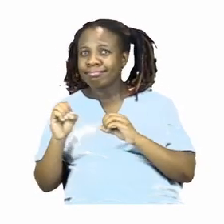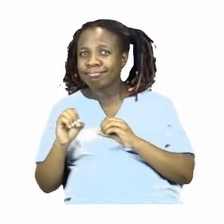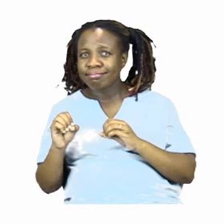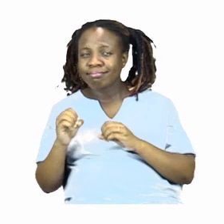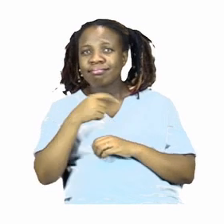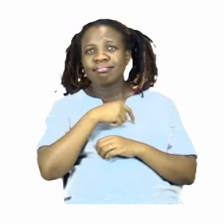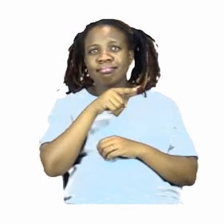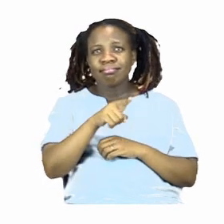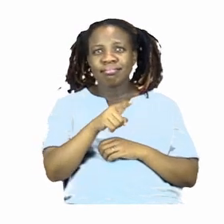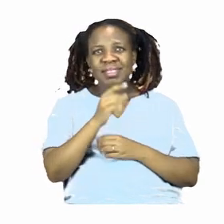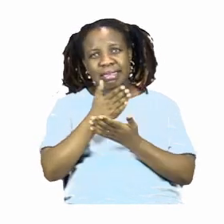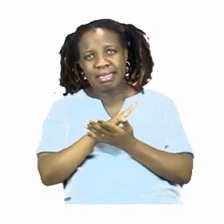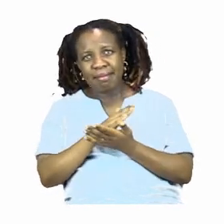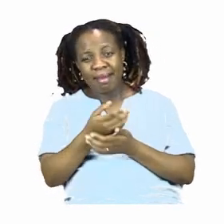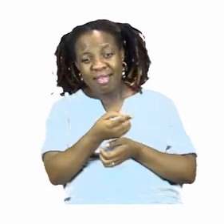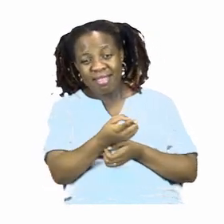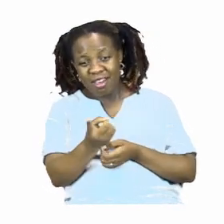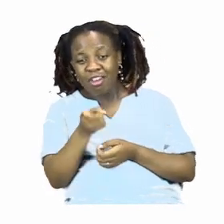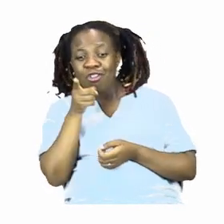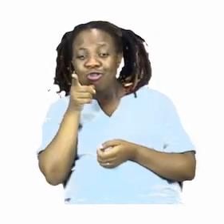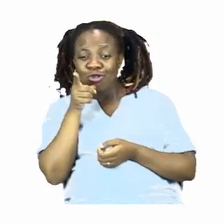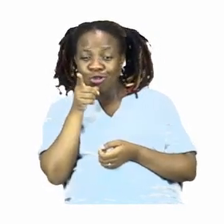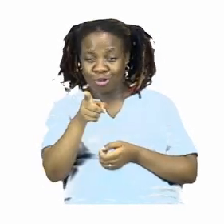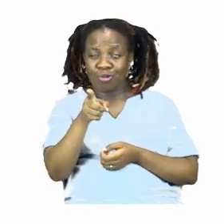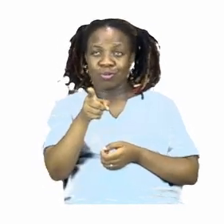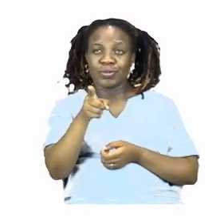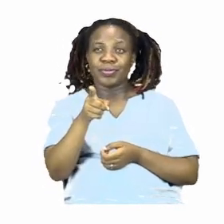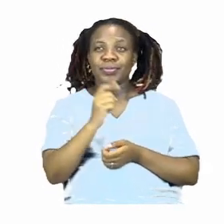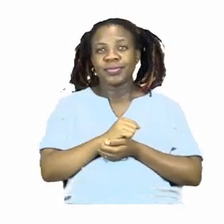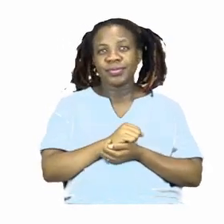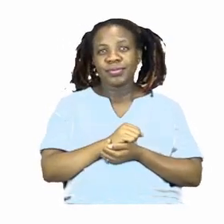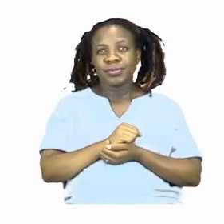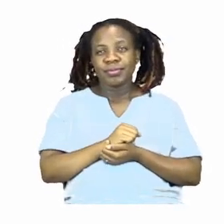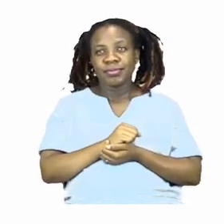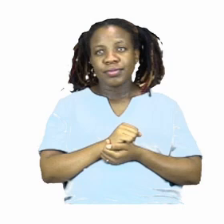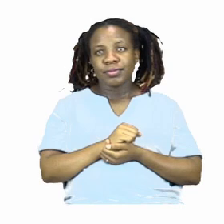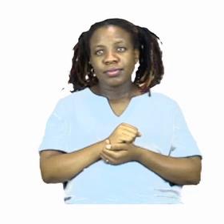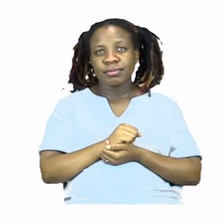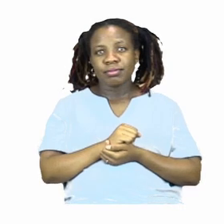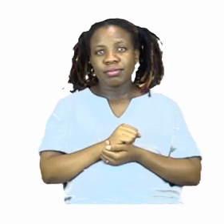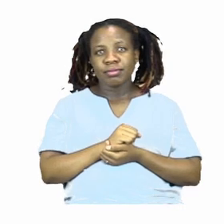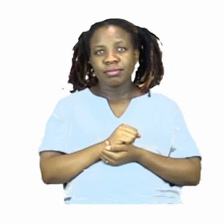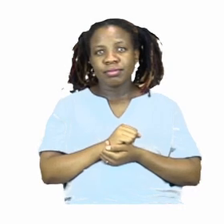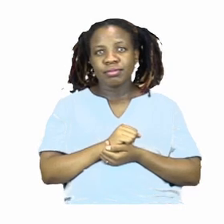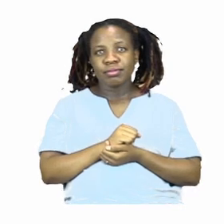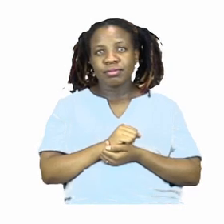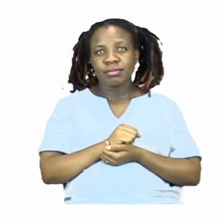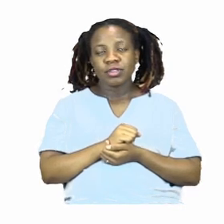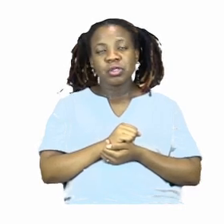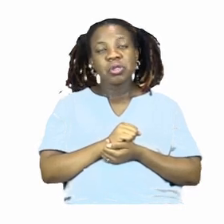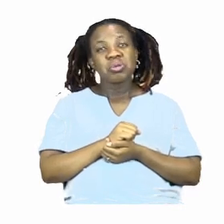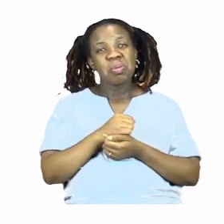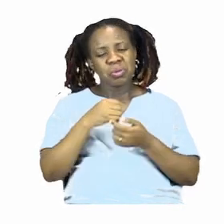she, some, they, and you. Now here you will see that you have to use all